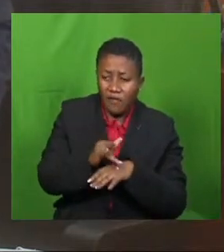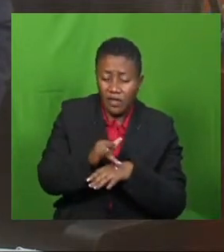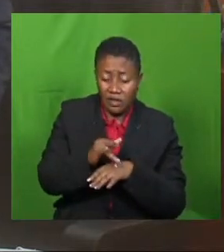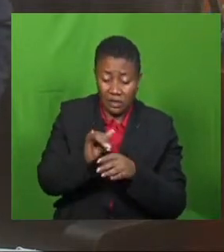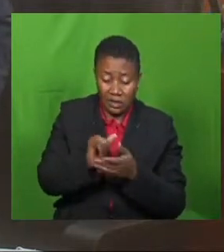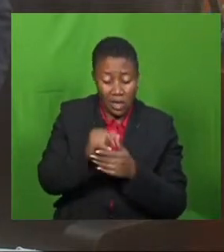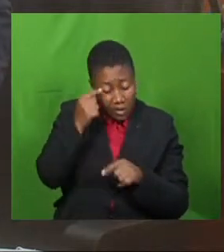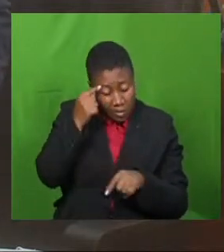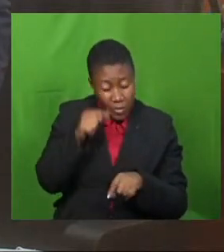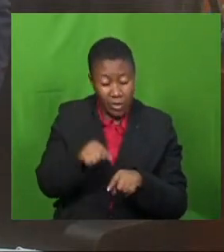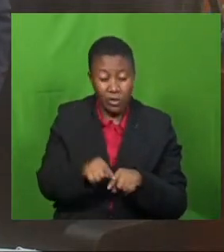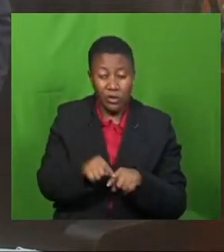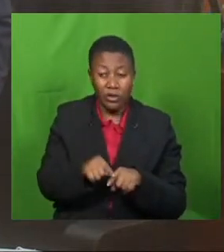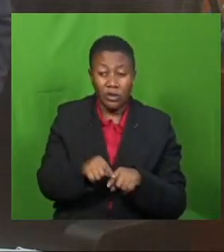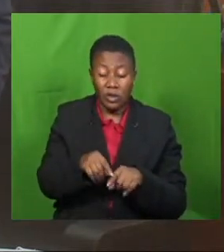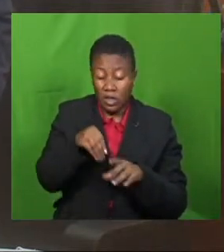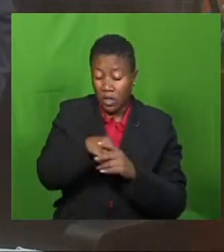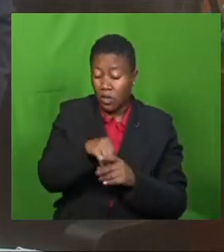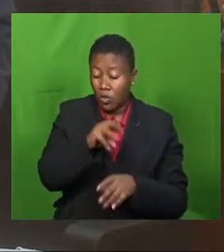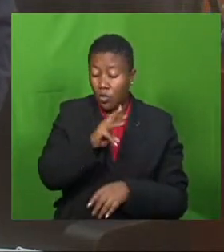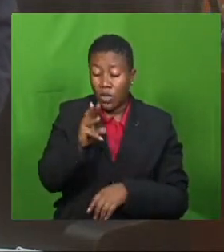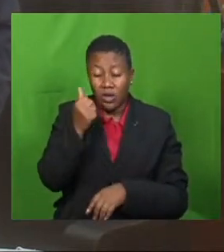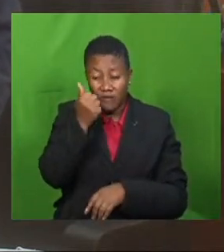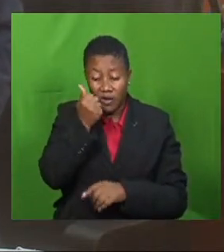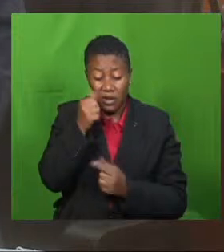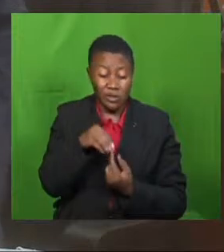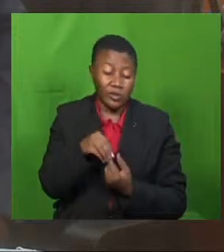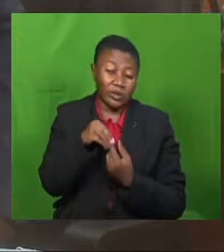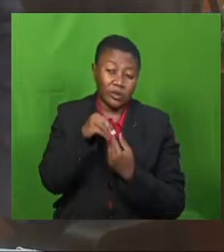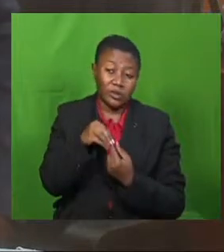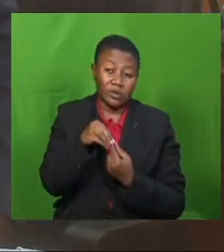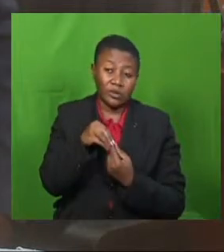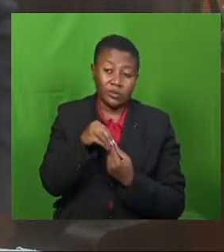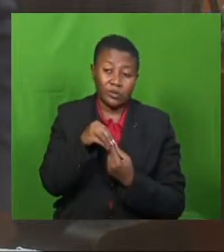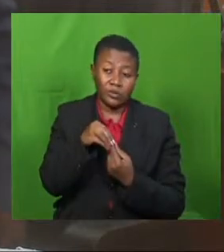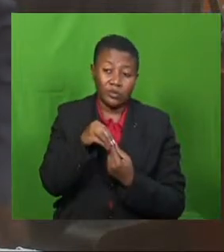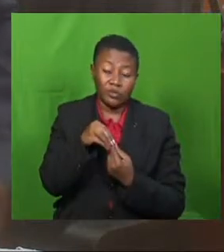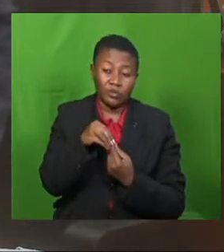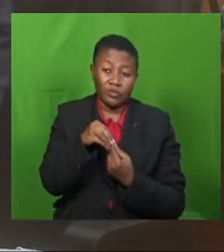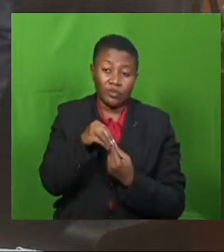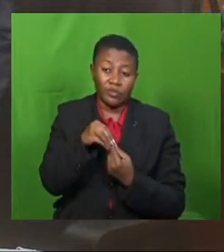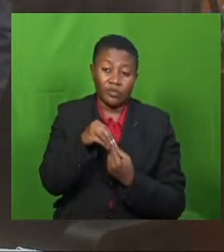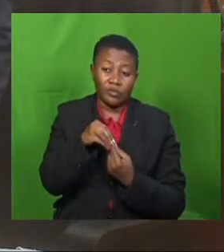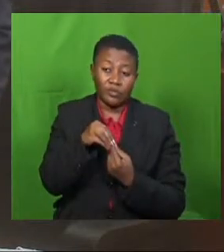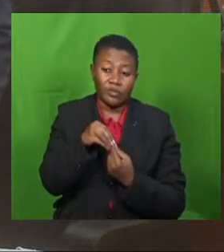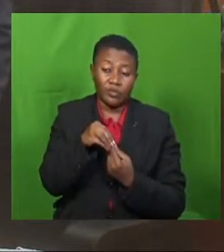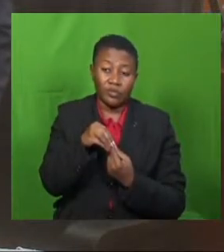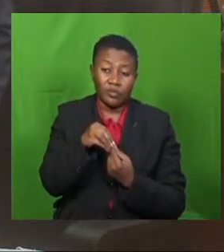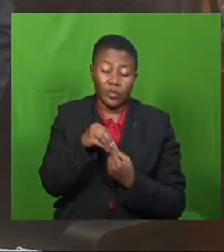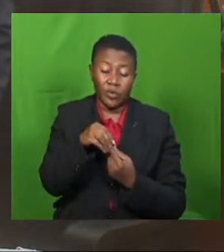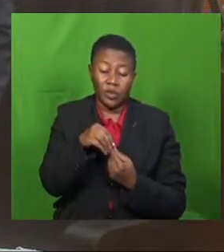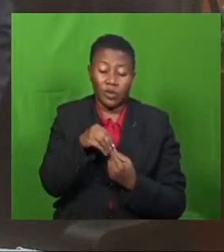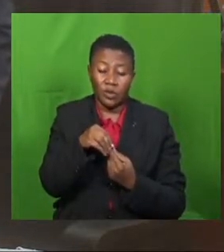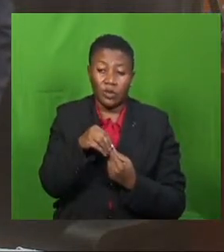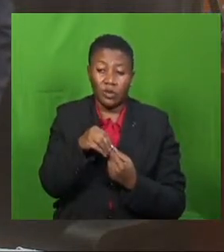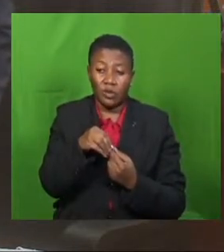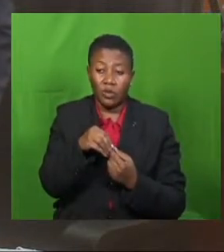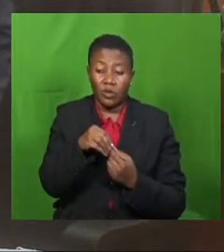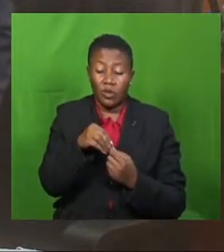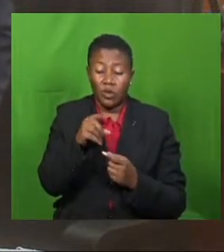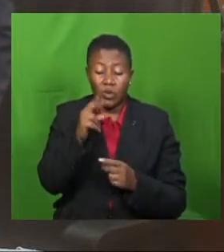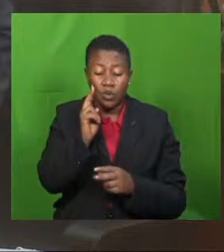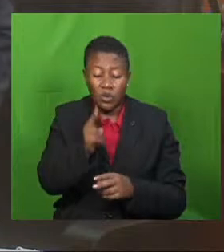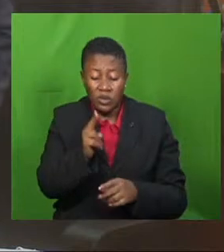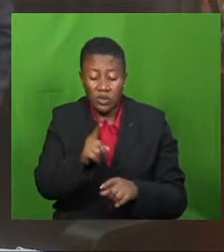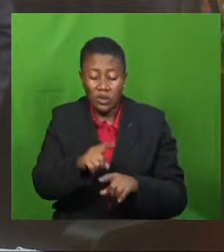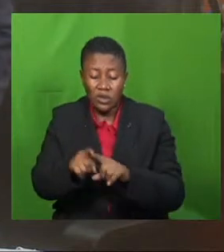agreement. In West Africa, in particular, armed insurgency, often at the instance